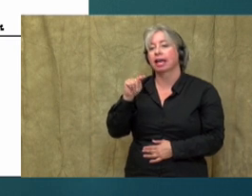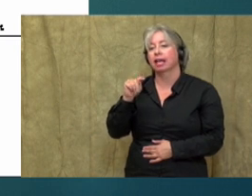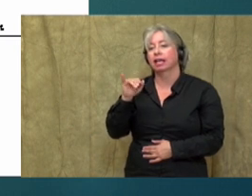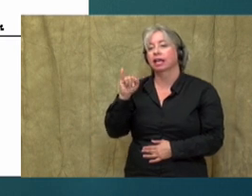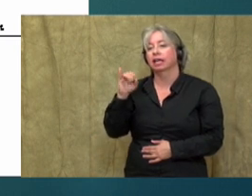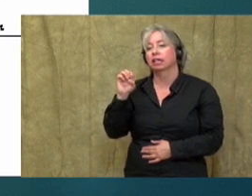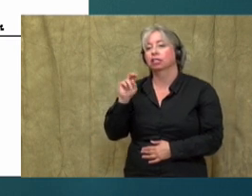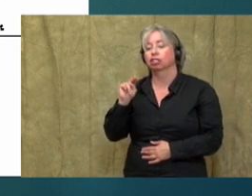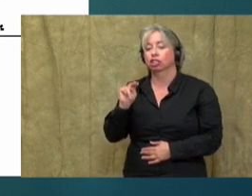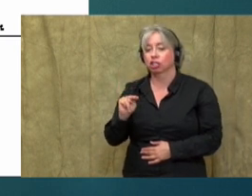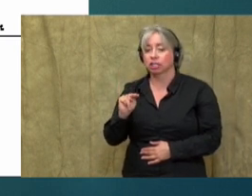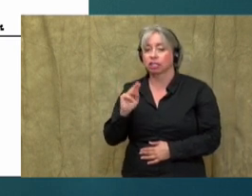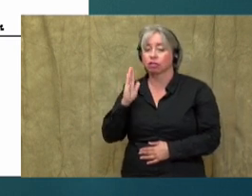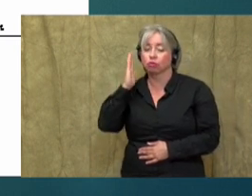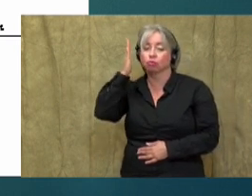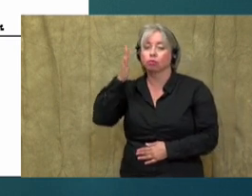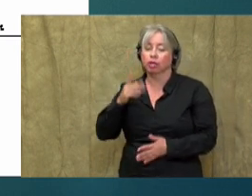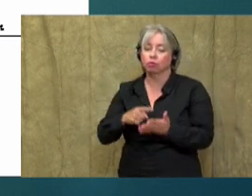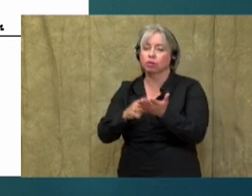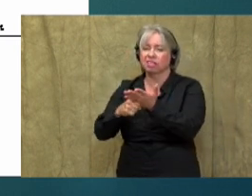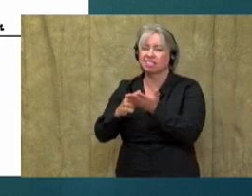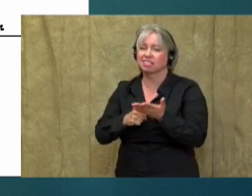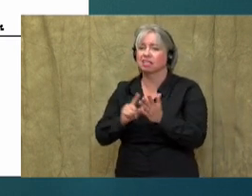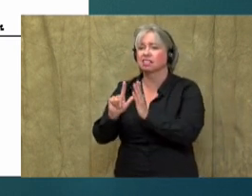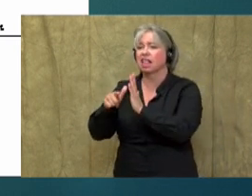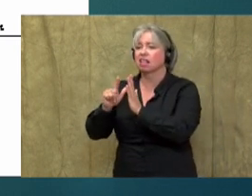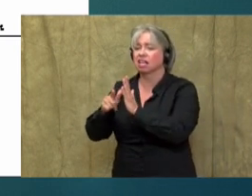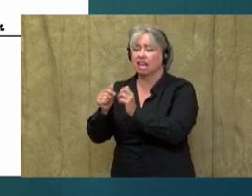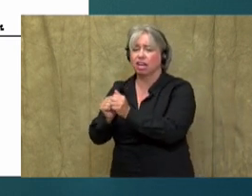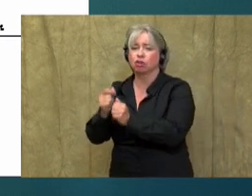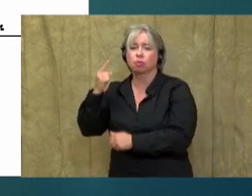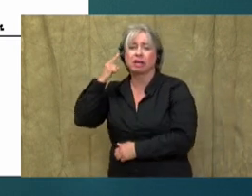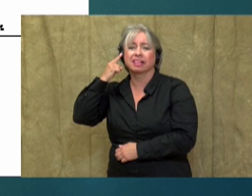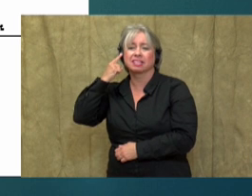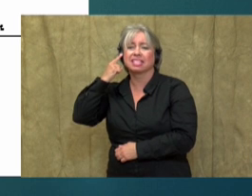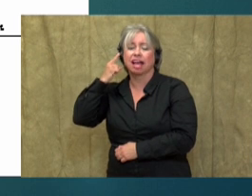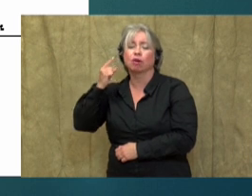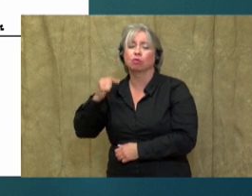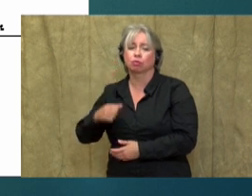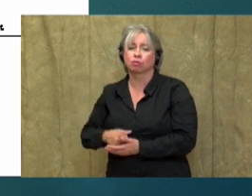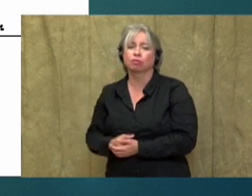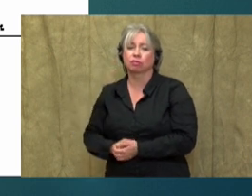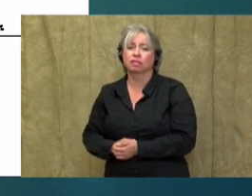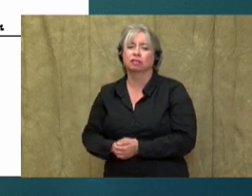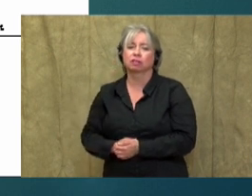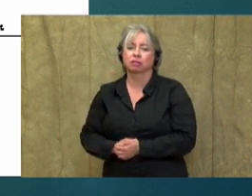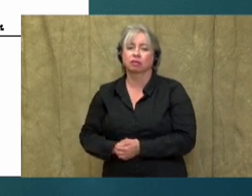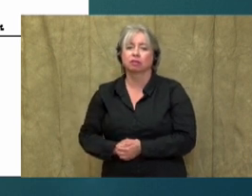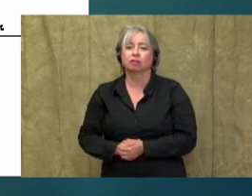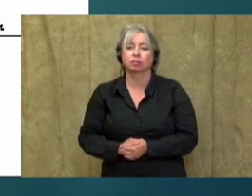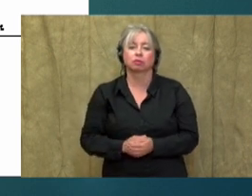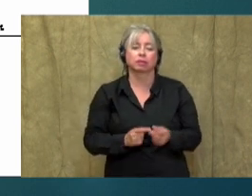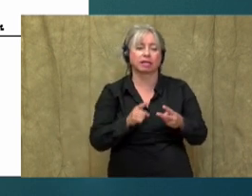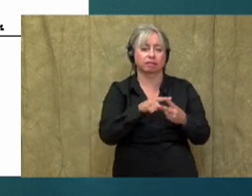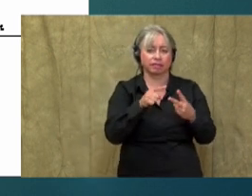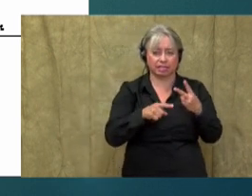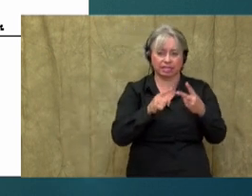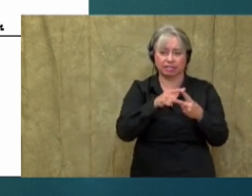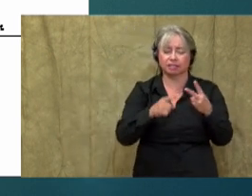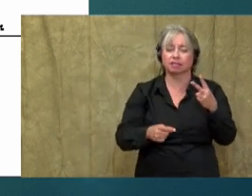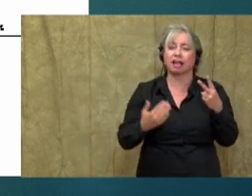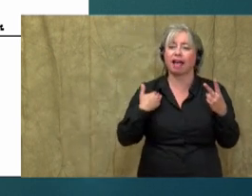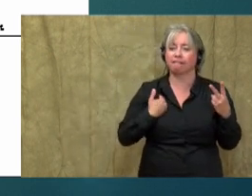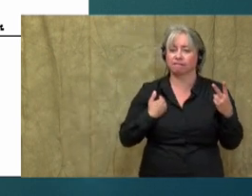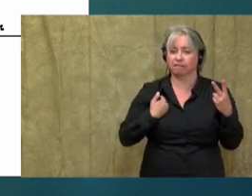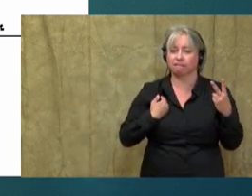And we're going to talk about that more when we get to sound. So we have a compression and a rarefaction. And so we have